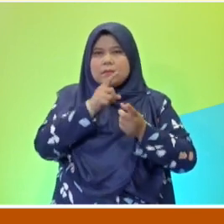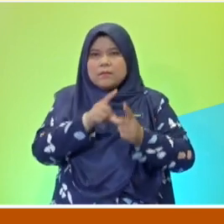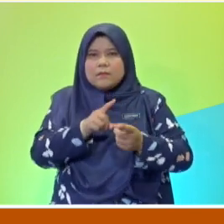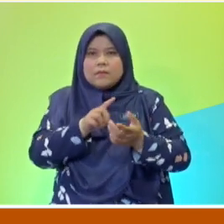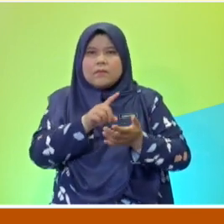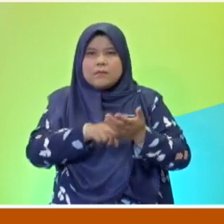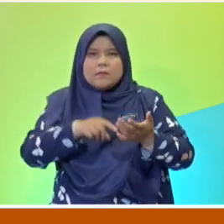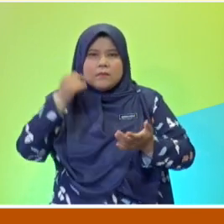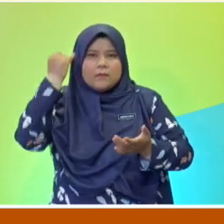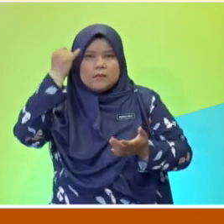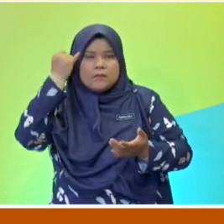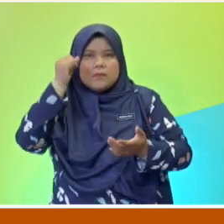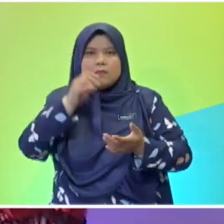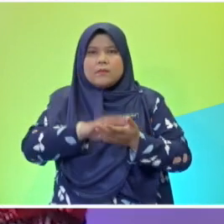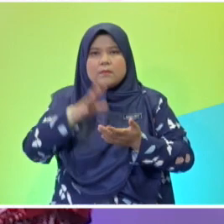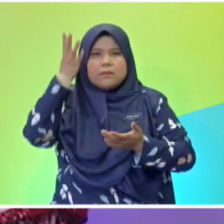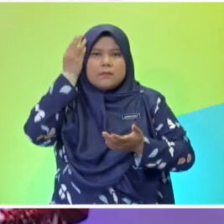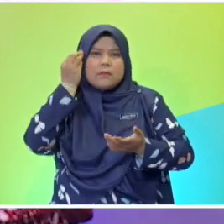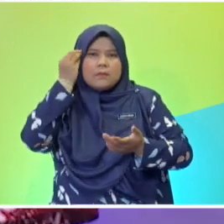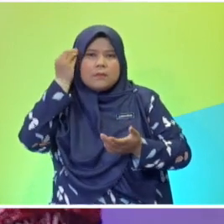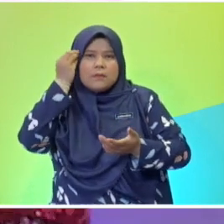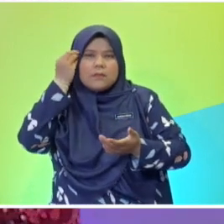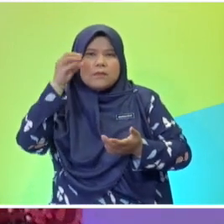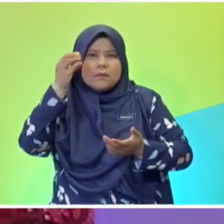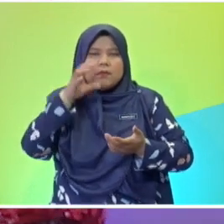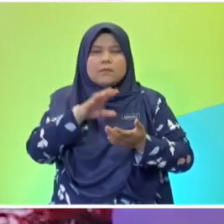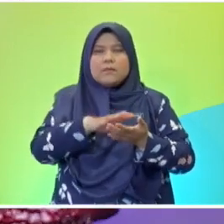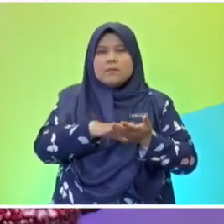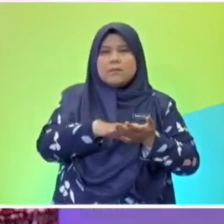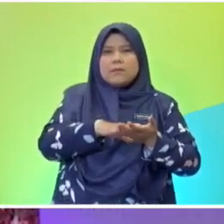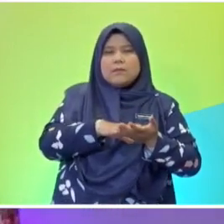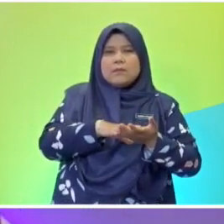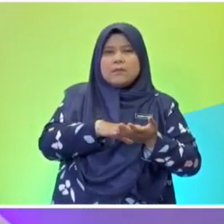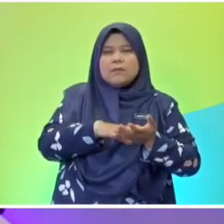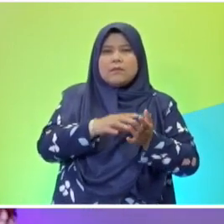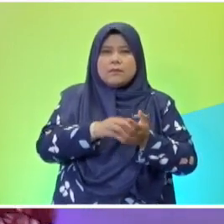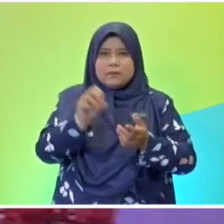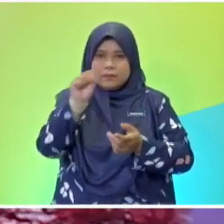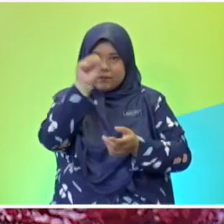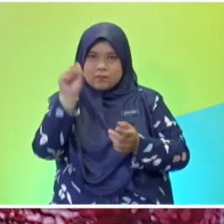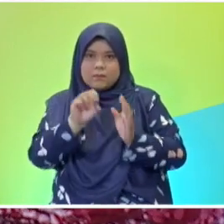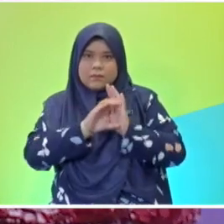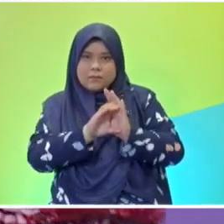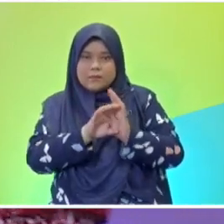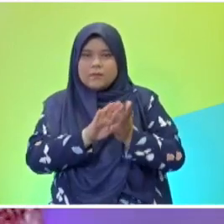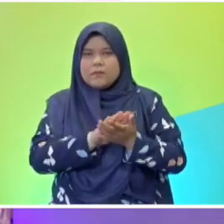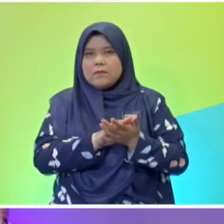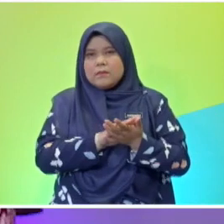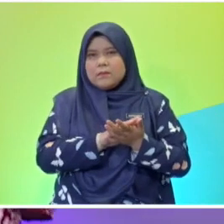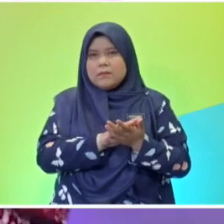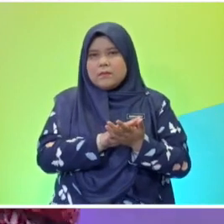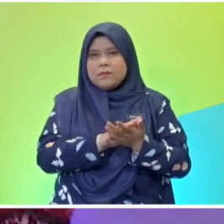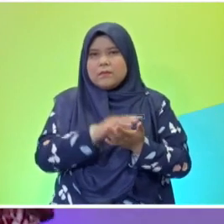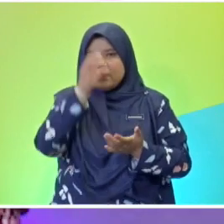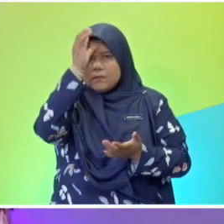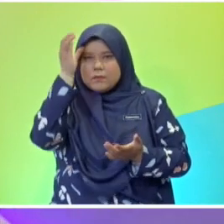the opinion of the writer in the text. Okay. Okay, so let's look at the sample question. Okay, Chris, you could